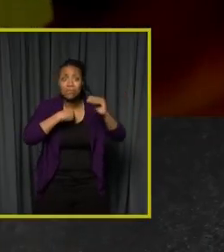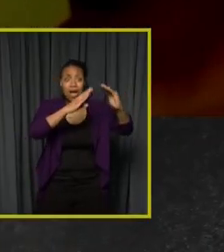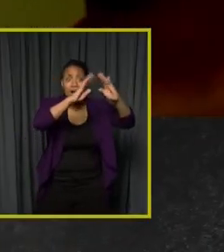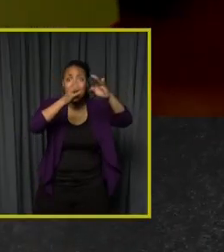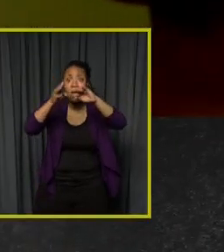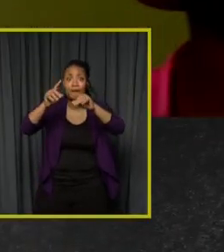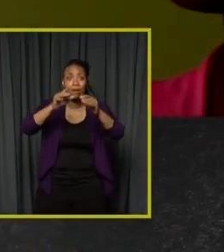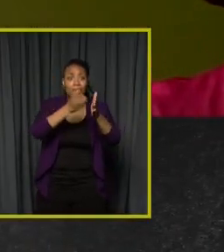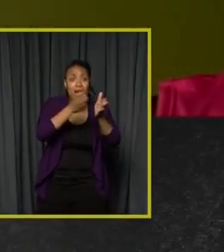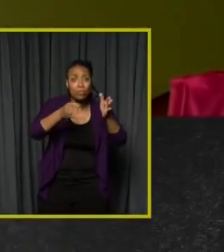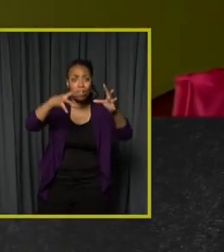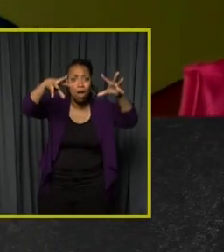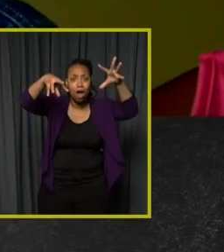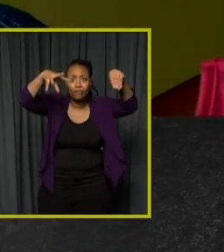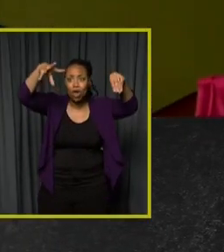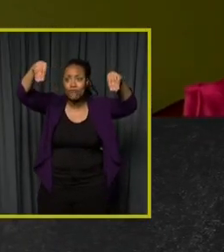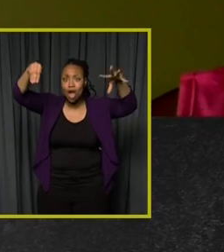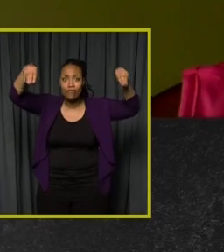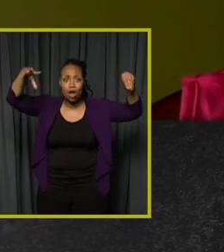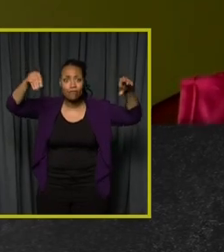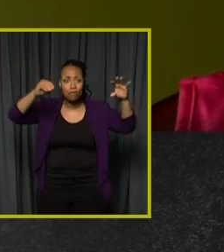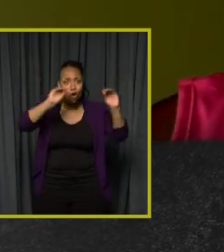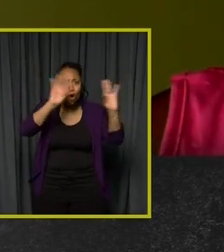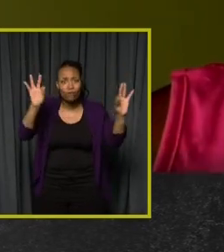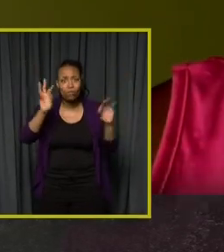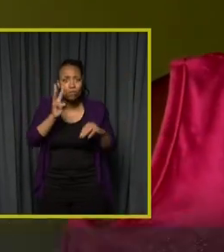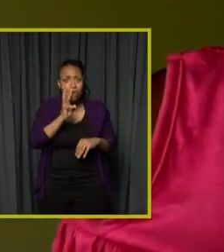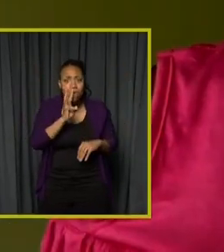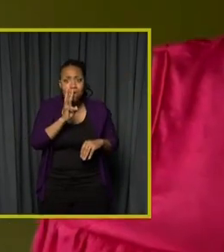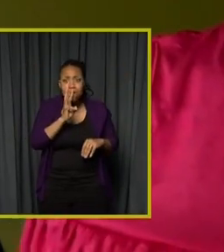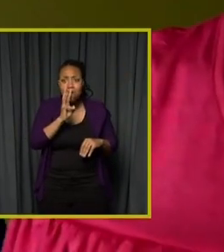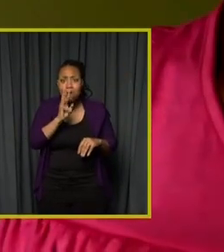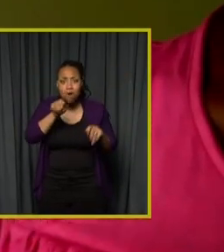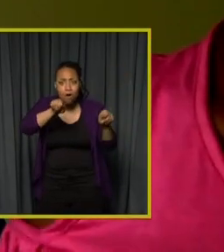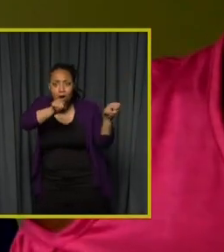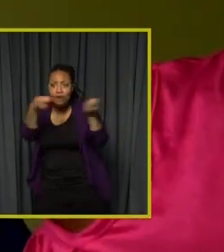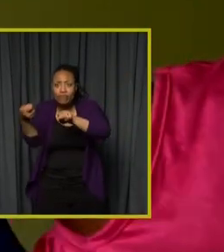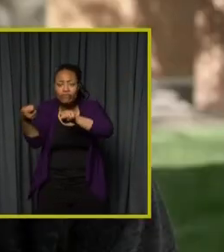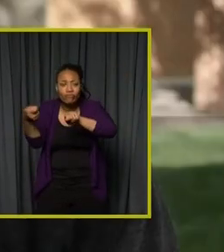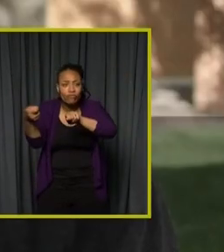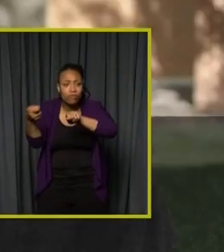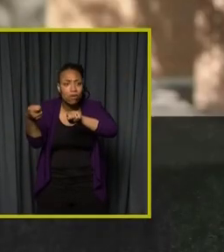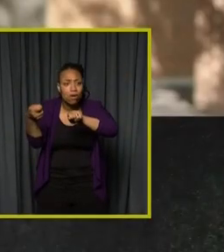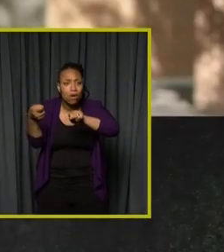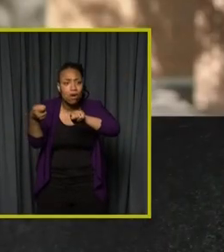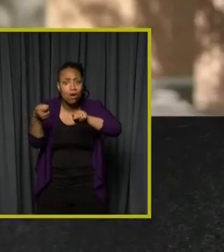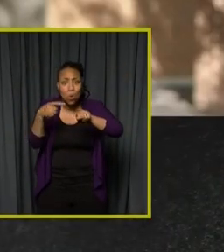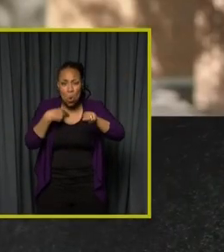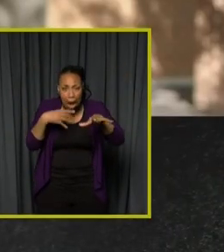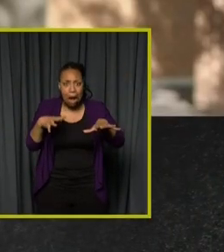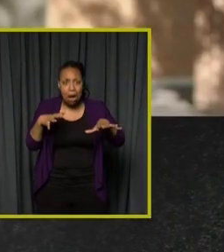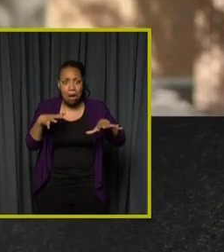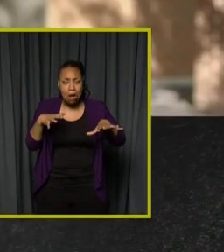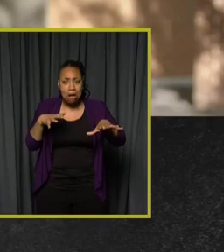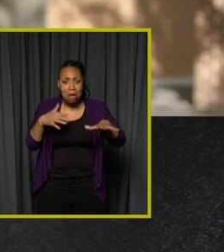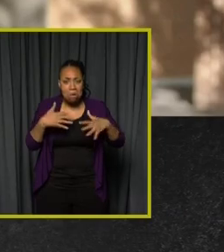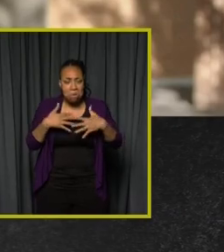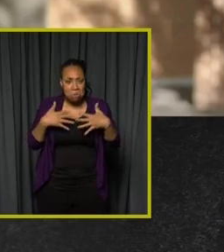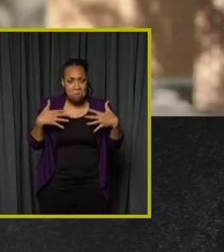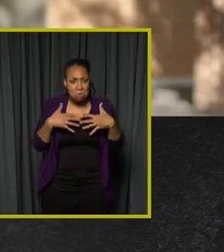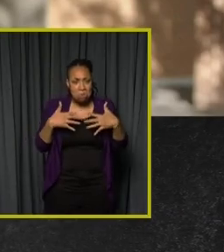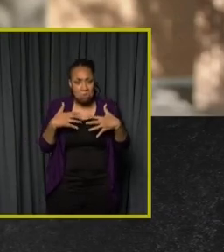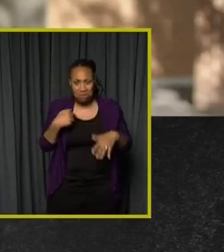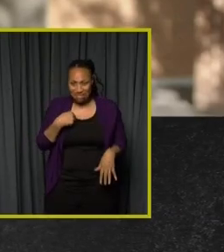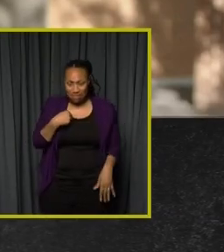all my neighbors get shut off right in front of me. It was kind of terrifying. I'm 42 years old, and I'm a